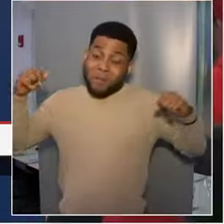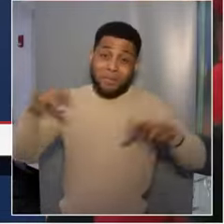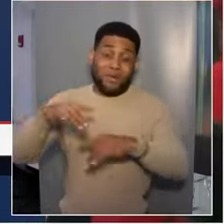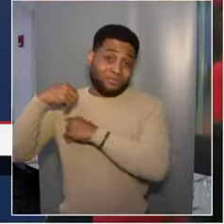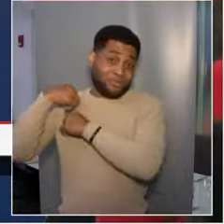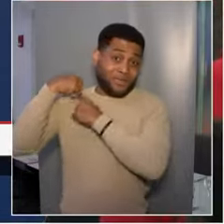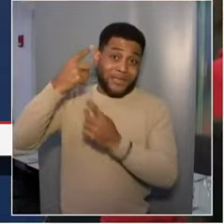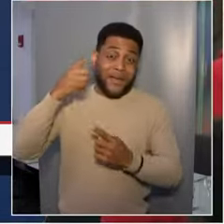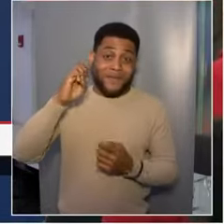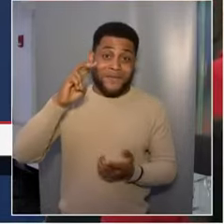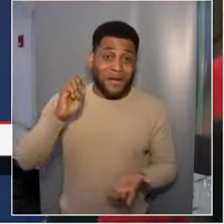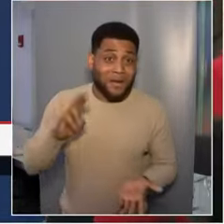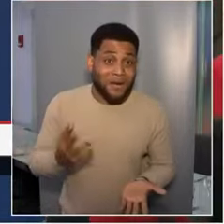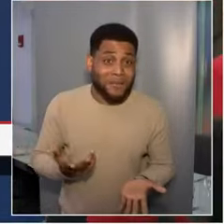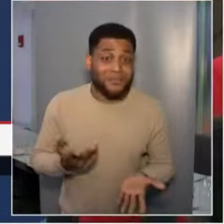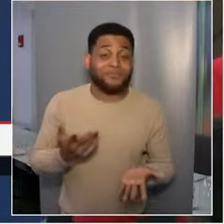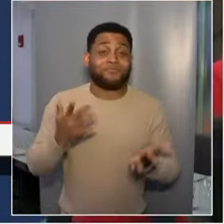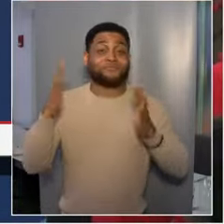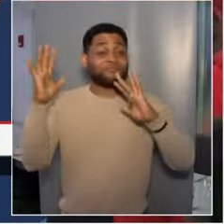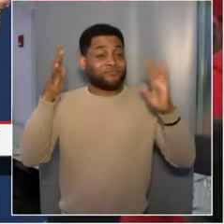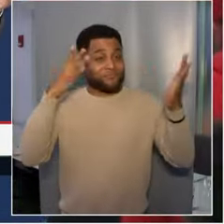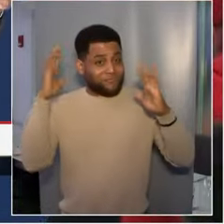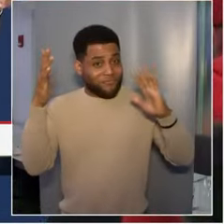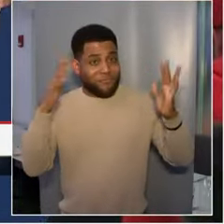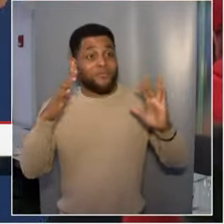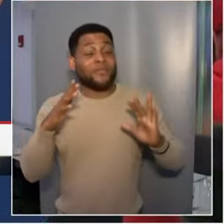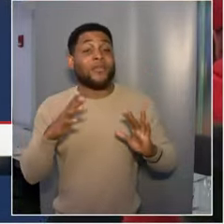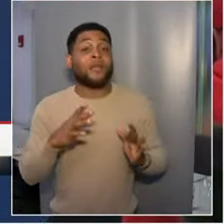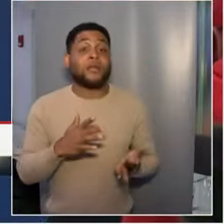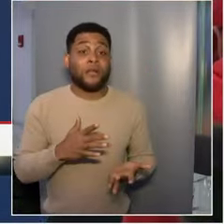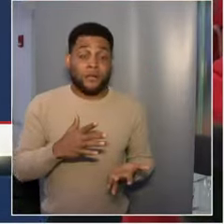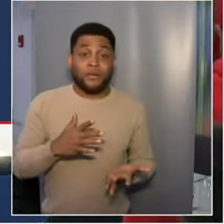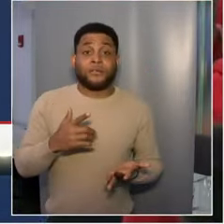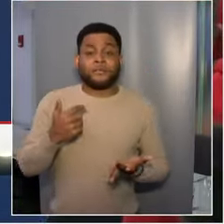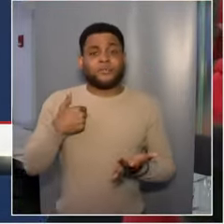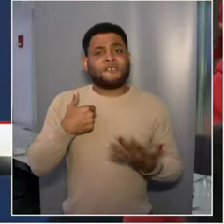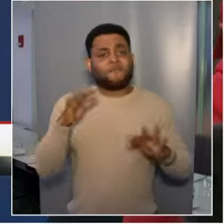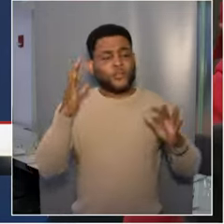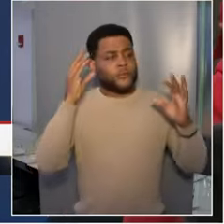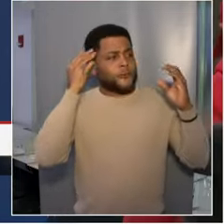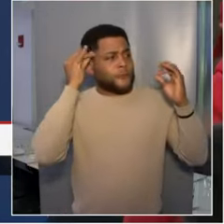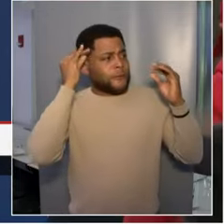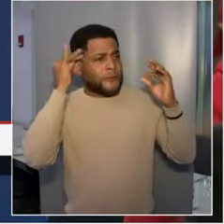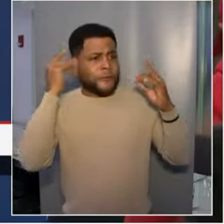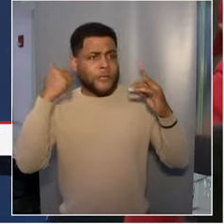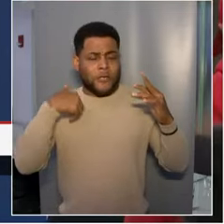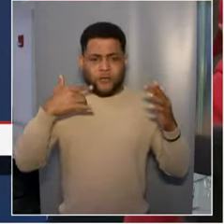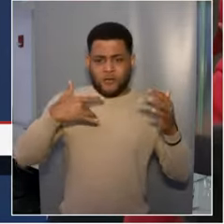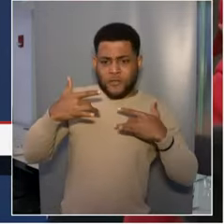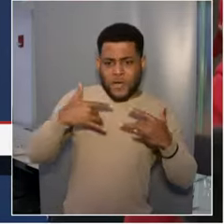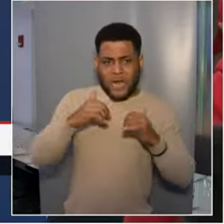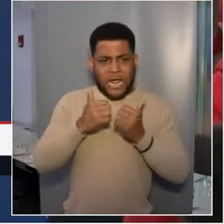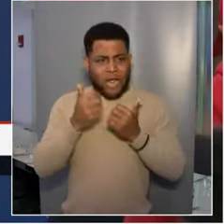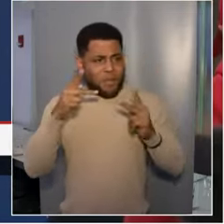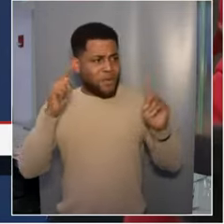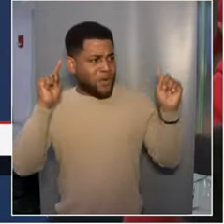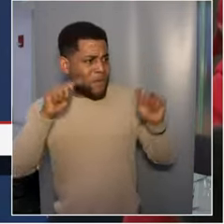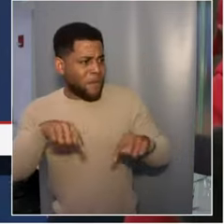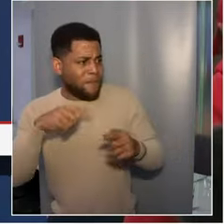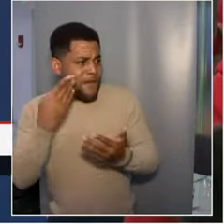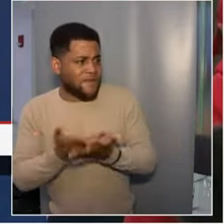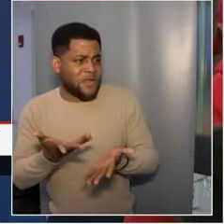I worry about people. I worry about how did they get here? How's the metro working? Are the